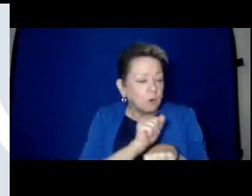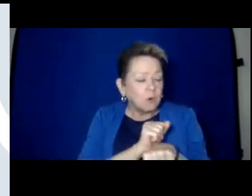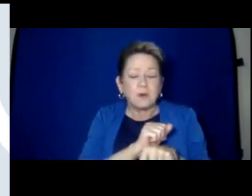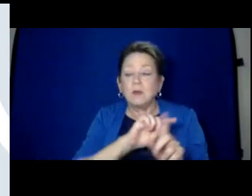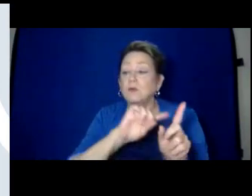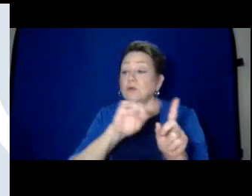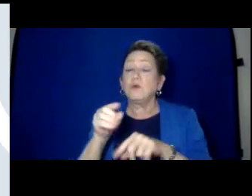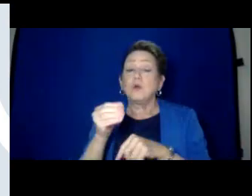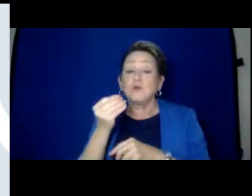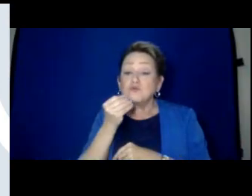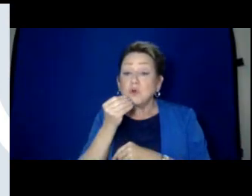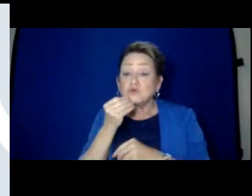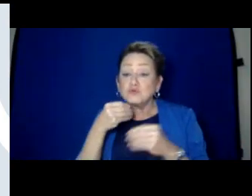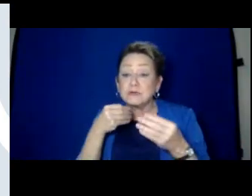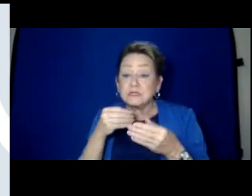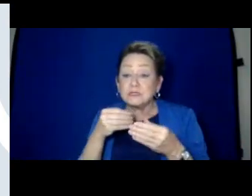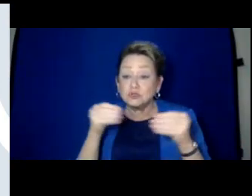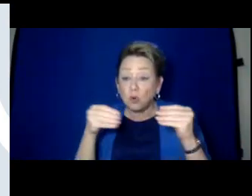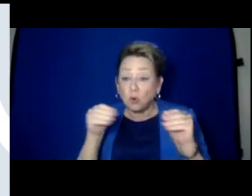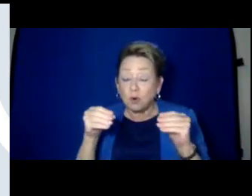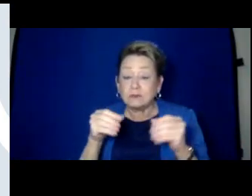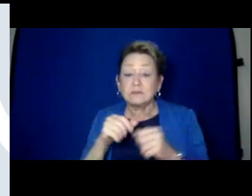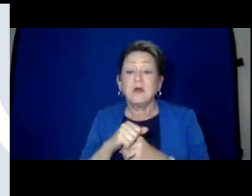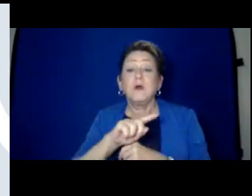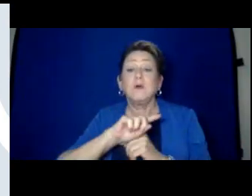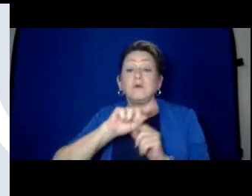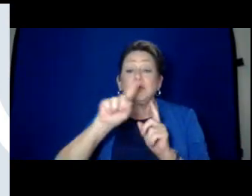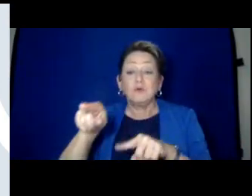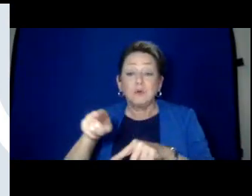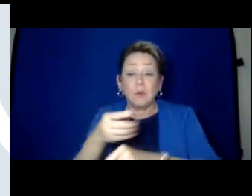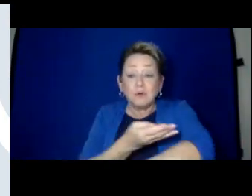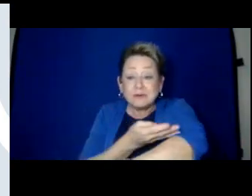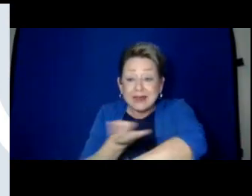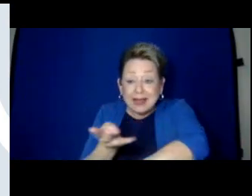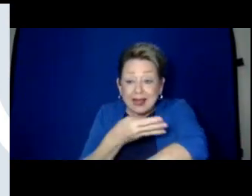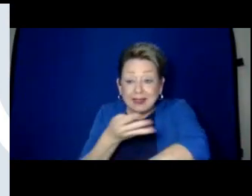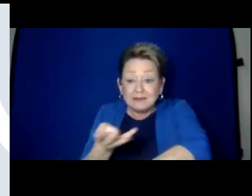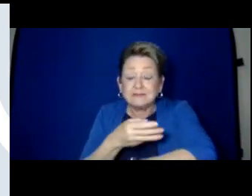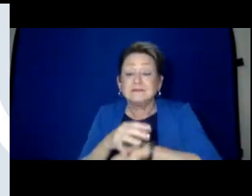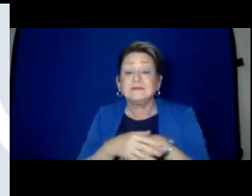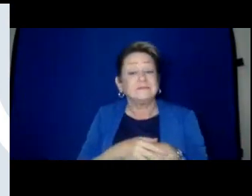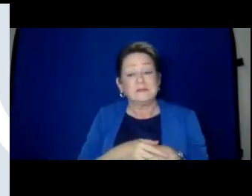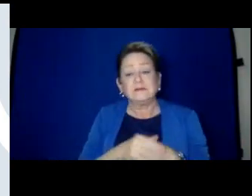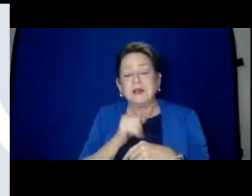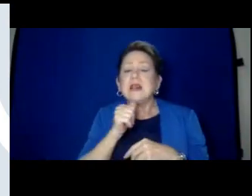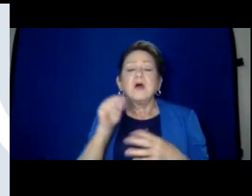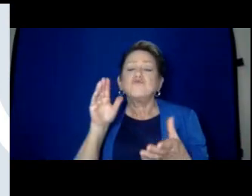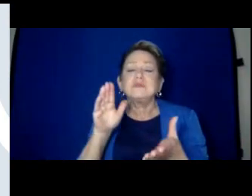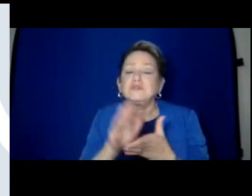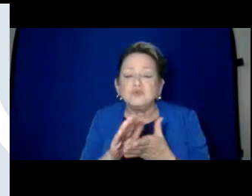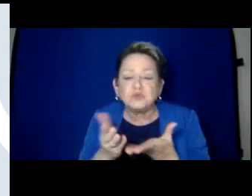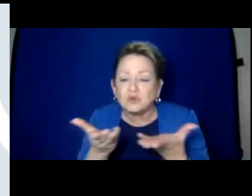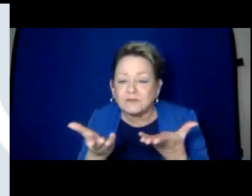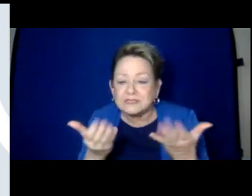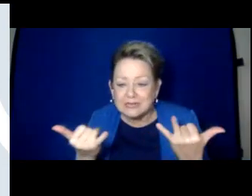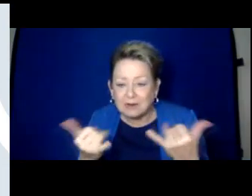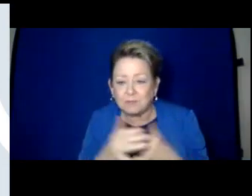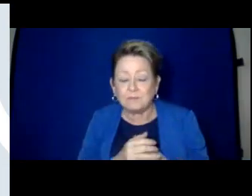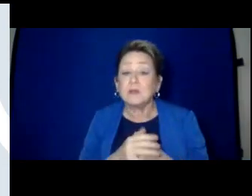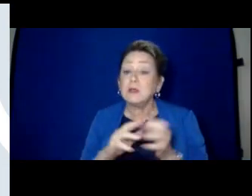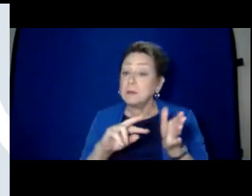grocery stores on our van-based services throughout Allegheny County, this is no reduction in service to them. What does this mean? It means